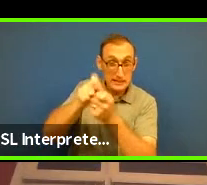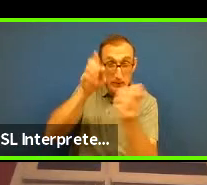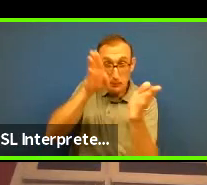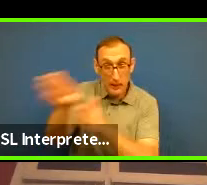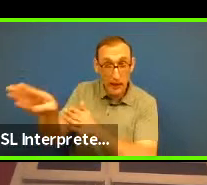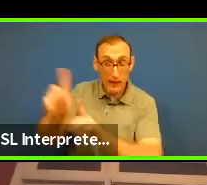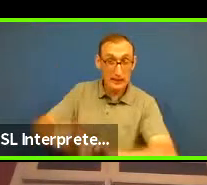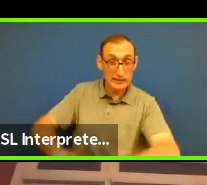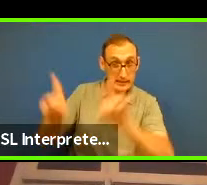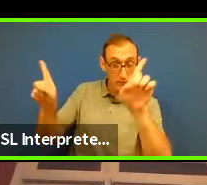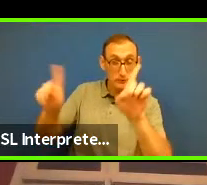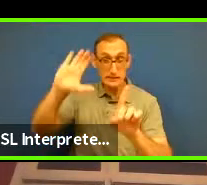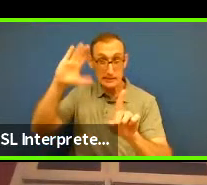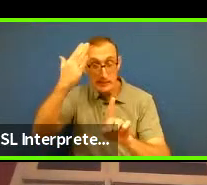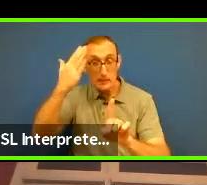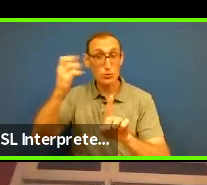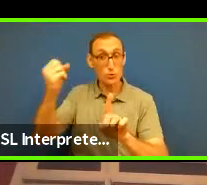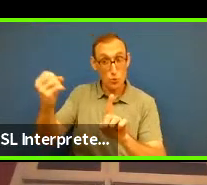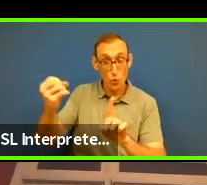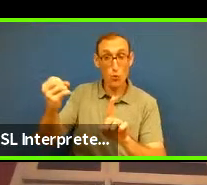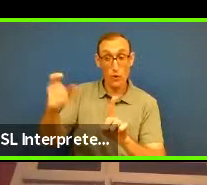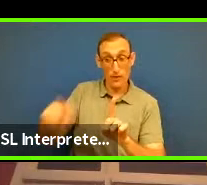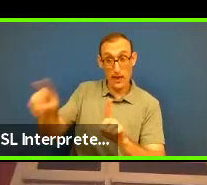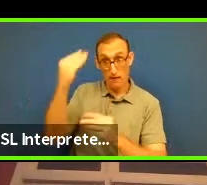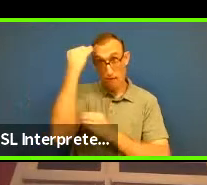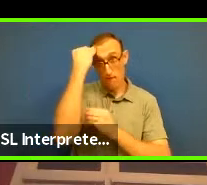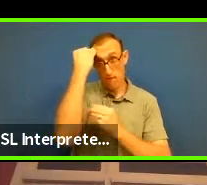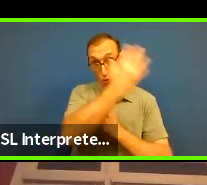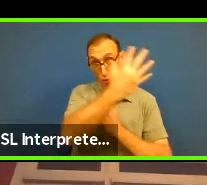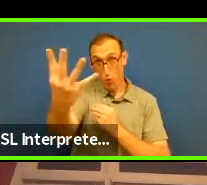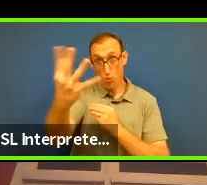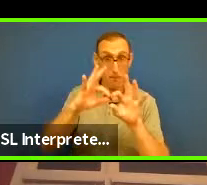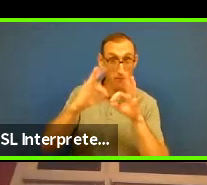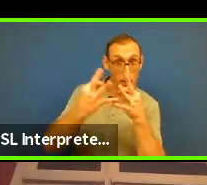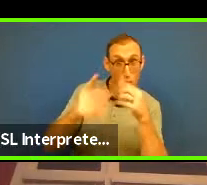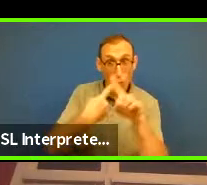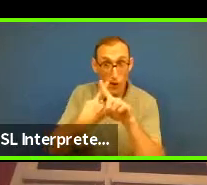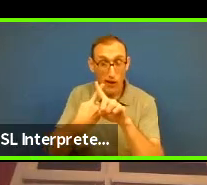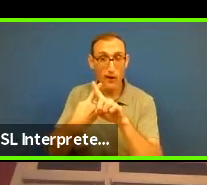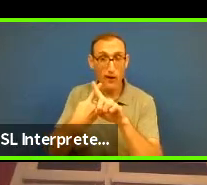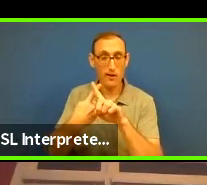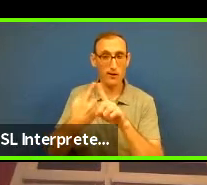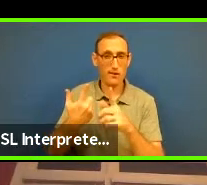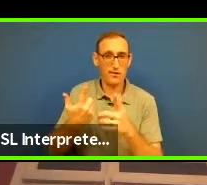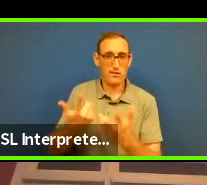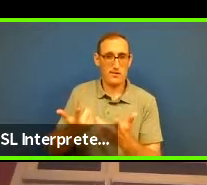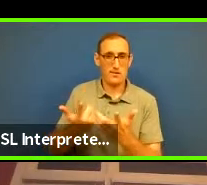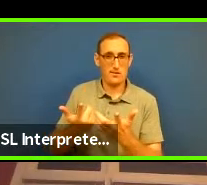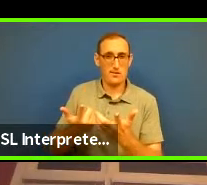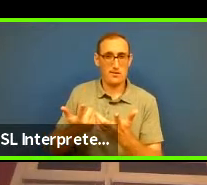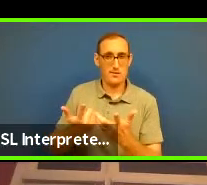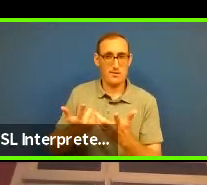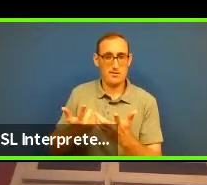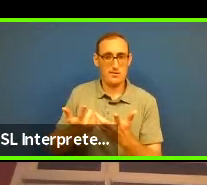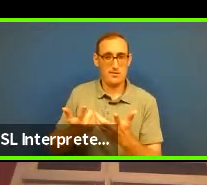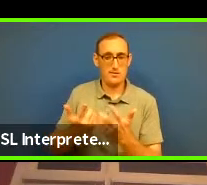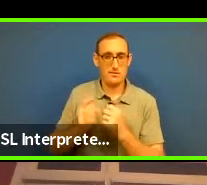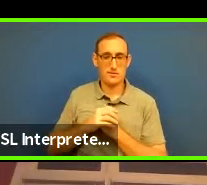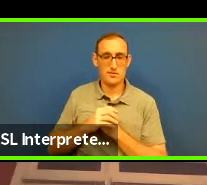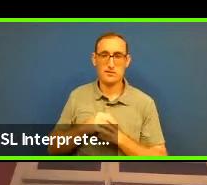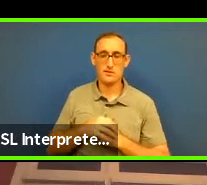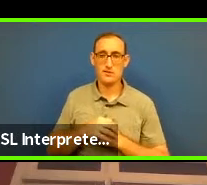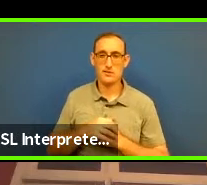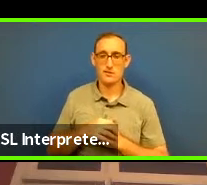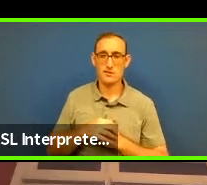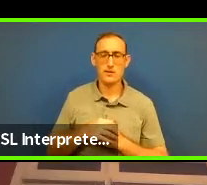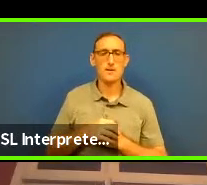or are the videos that we're watching and the town halls simply are they just gonna be that?